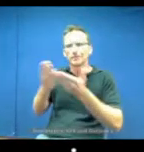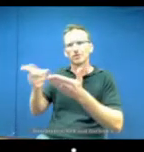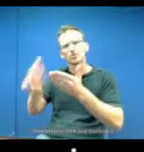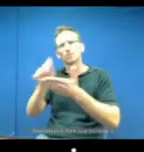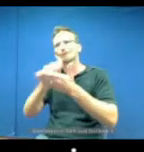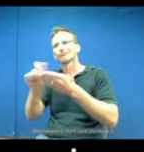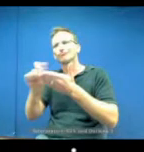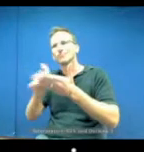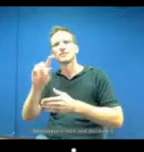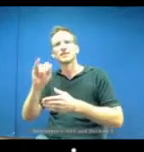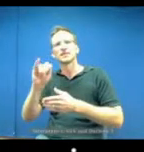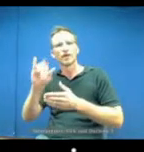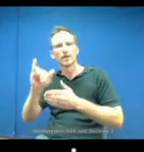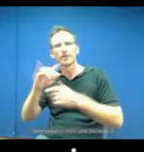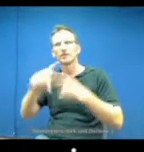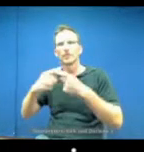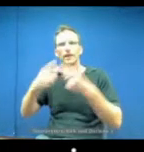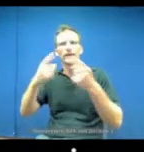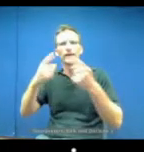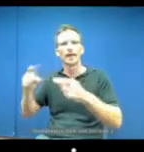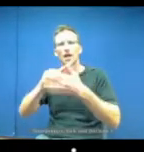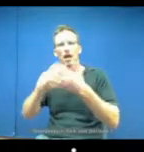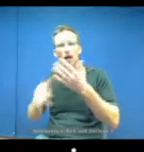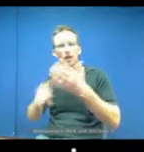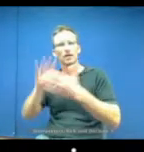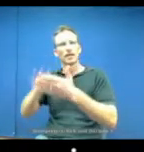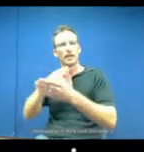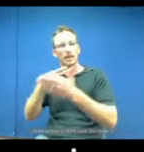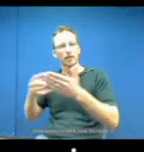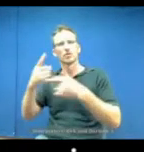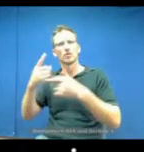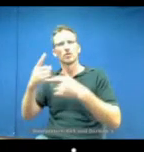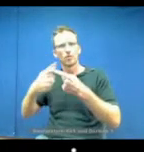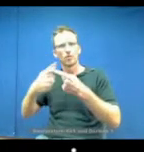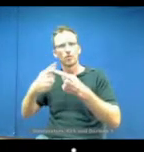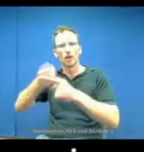calendar. Anything else that might help the person convince the court